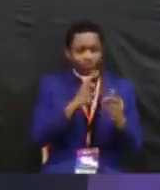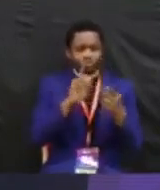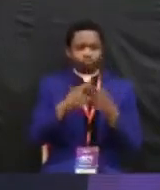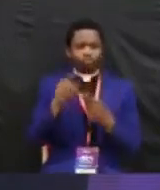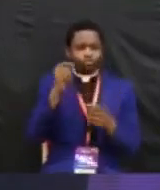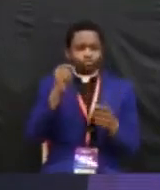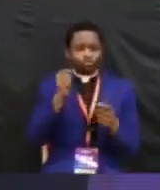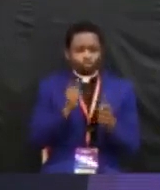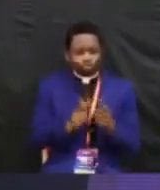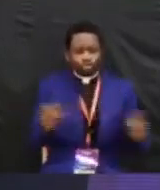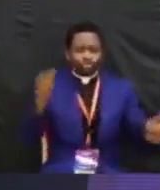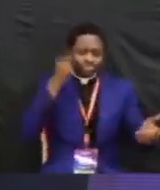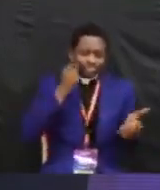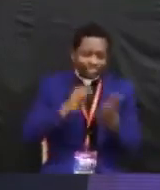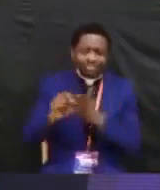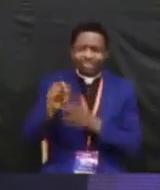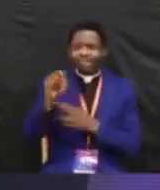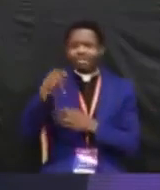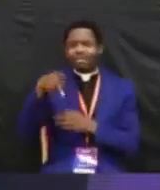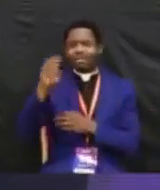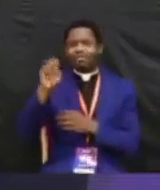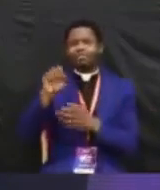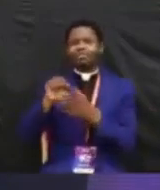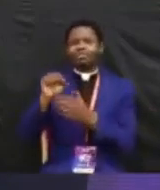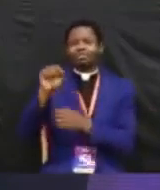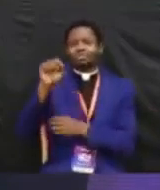Alexander Nanaya Kumi Larbi.